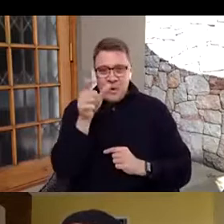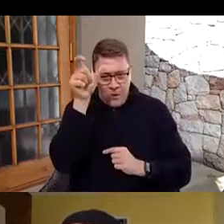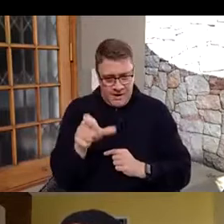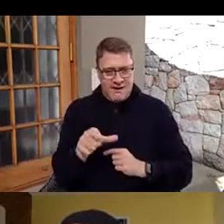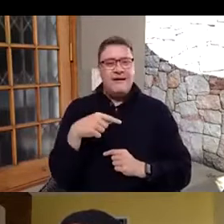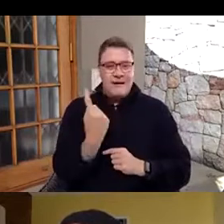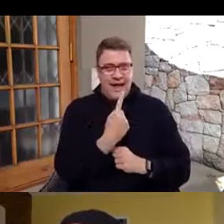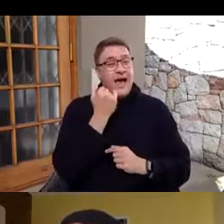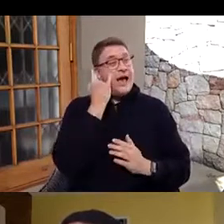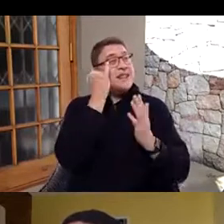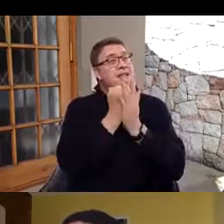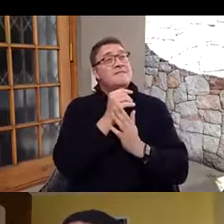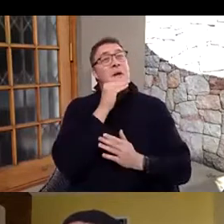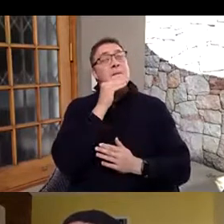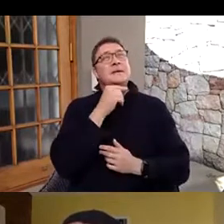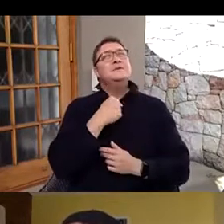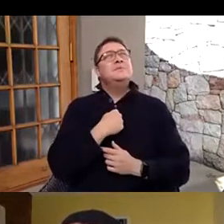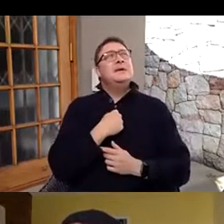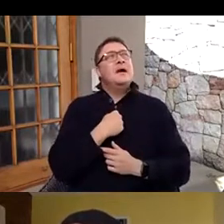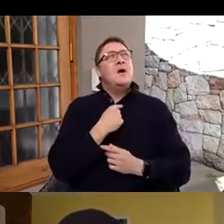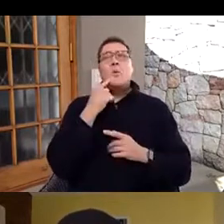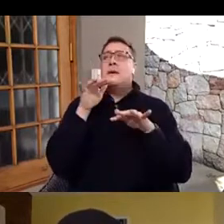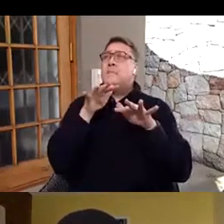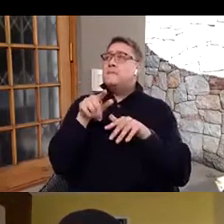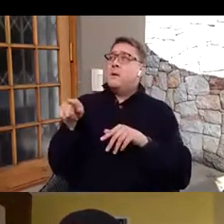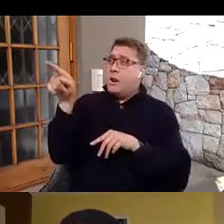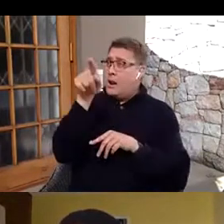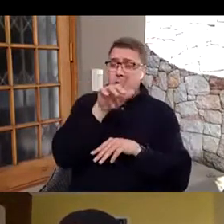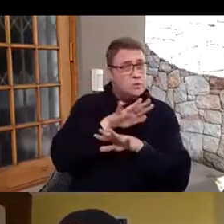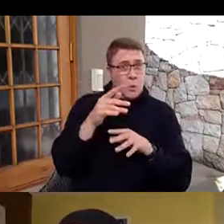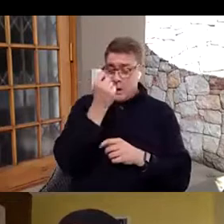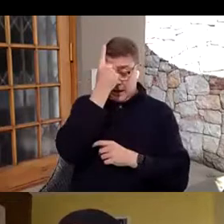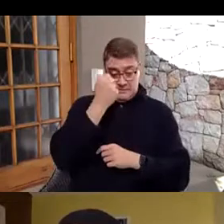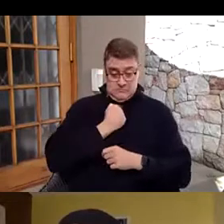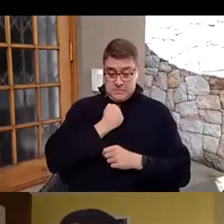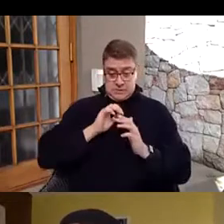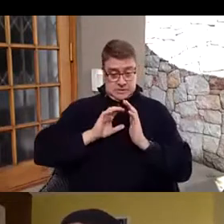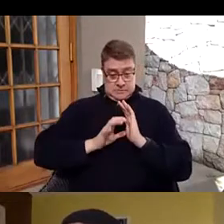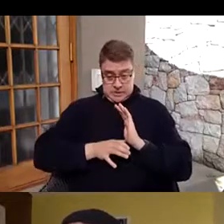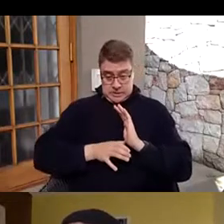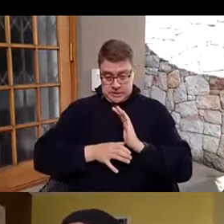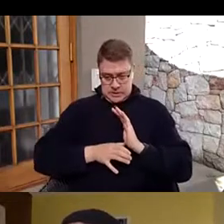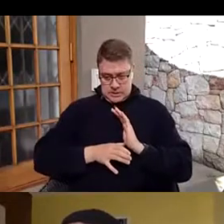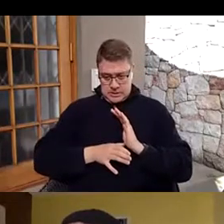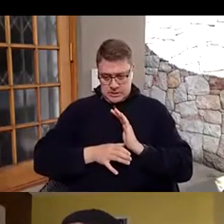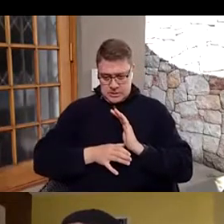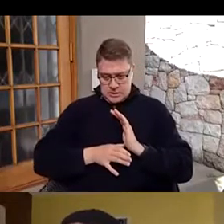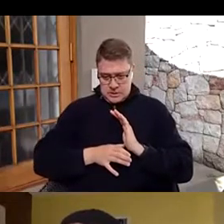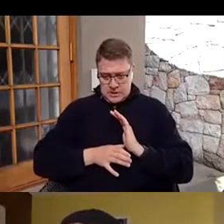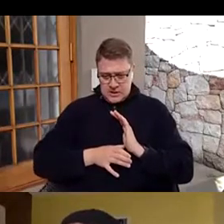with me when I say that when people don't understand a disability, it tends